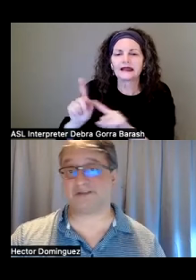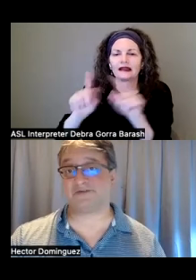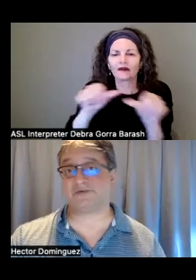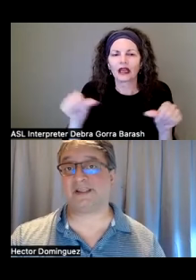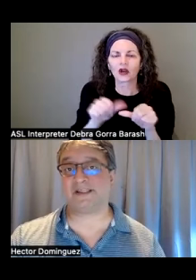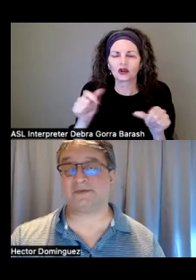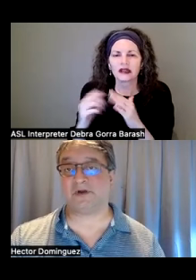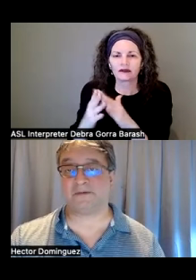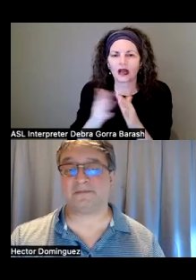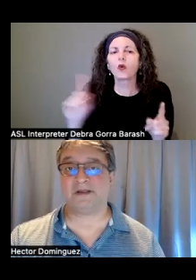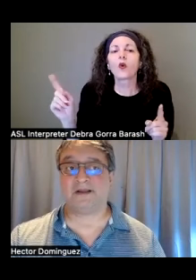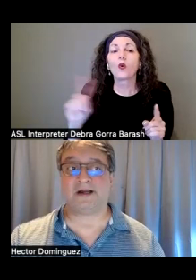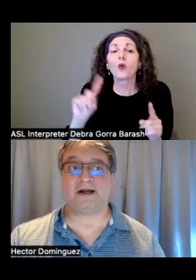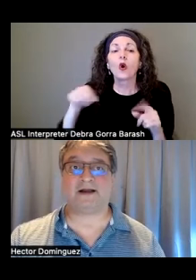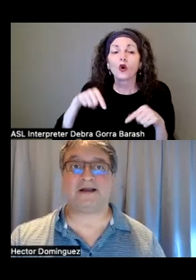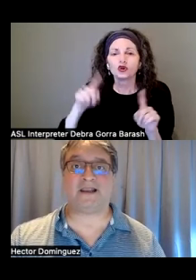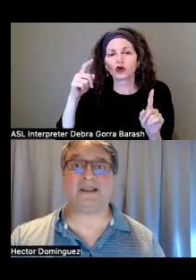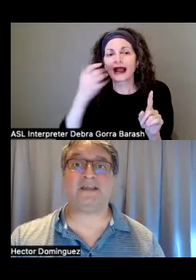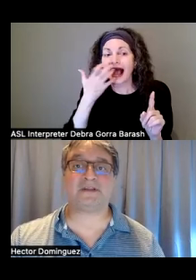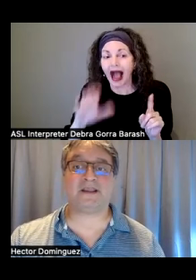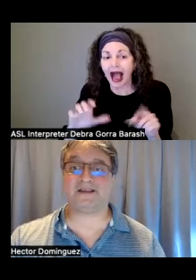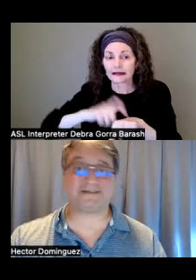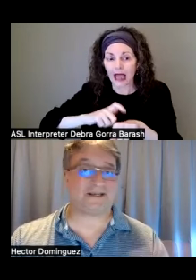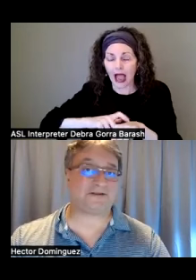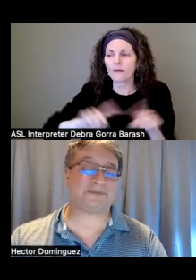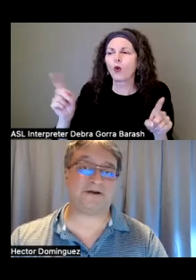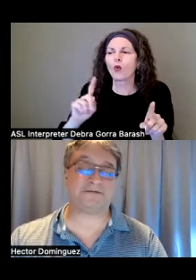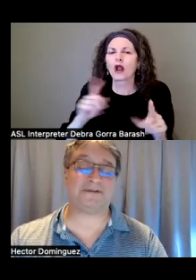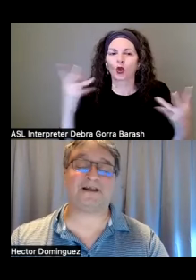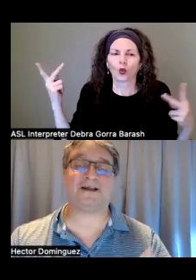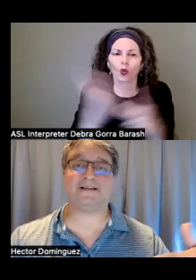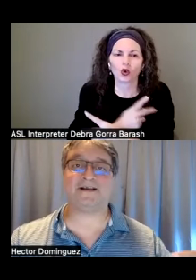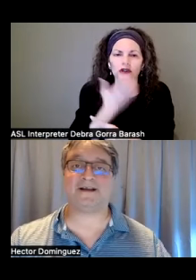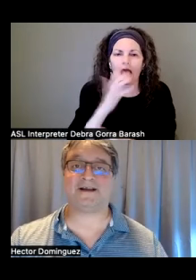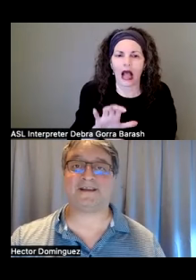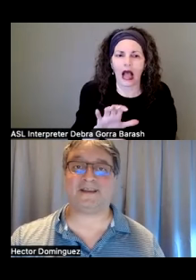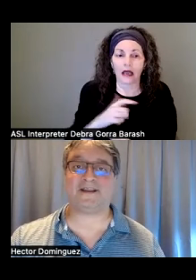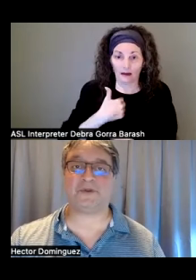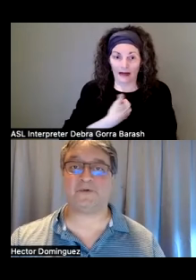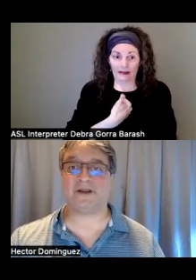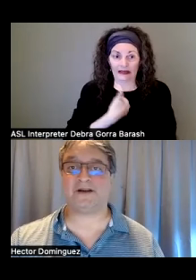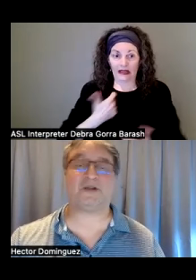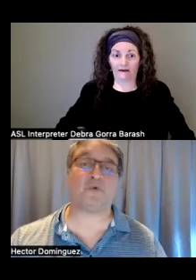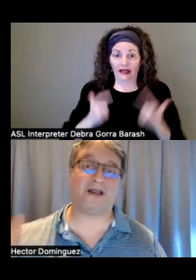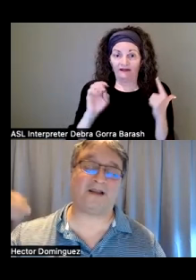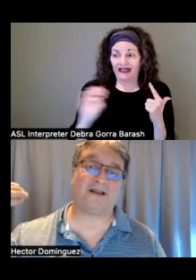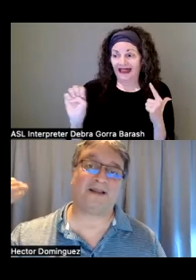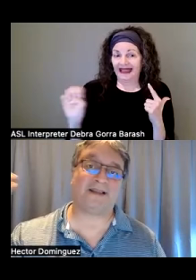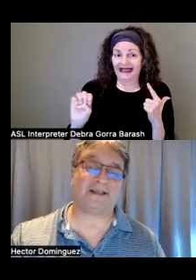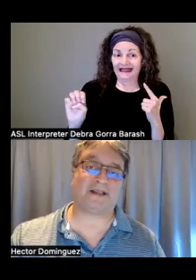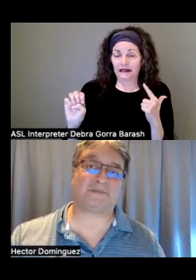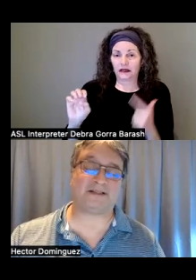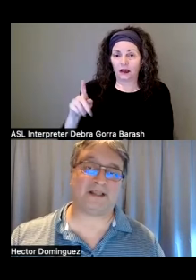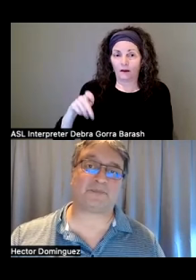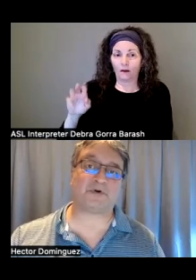hottest ones during the heat dome. I live on the east side of town, and here we were, while